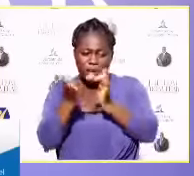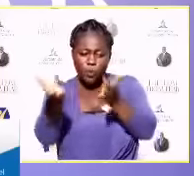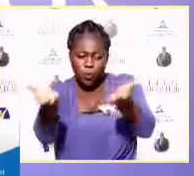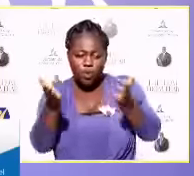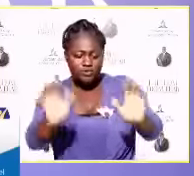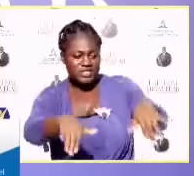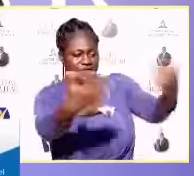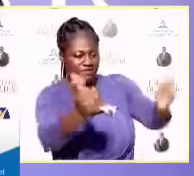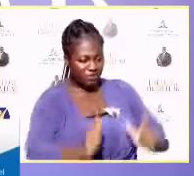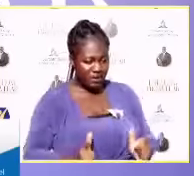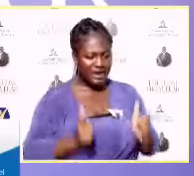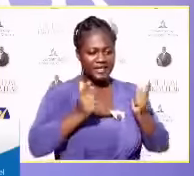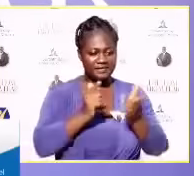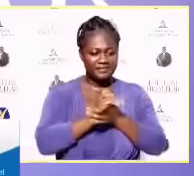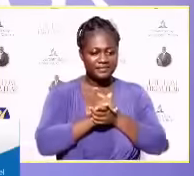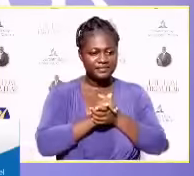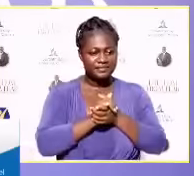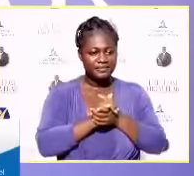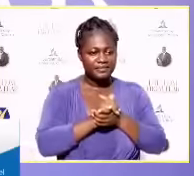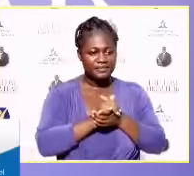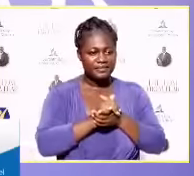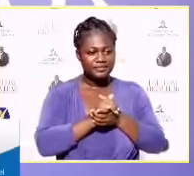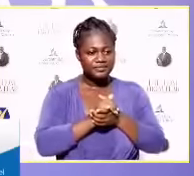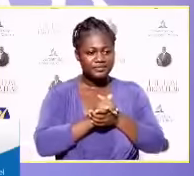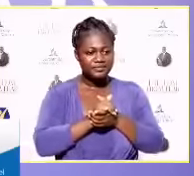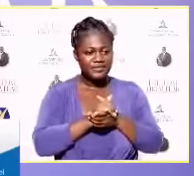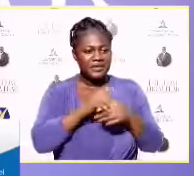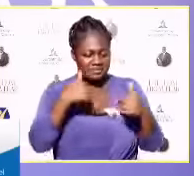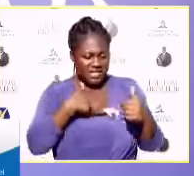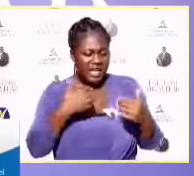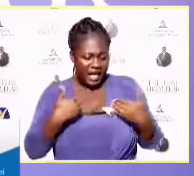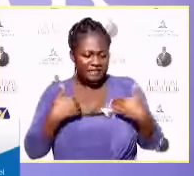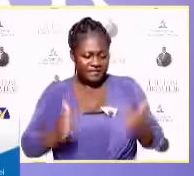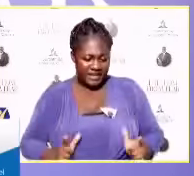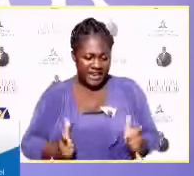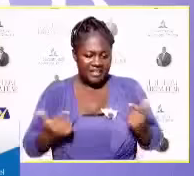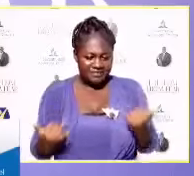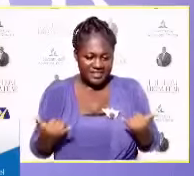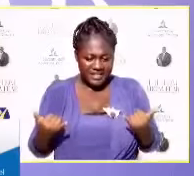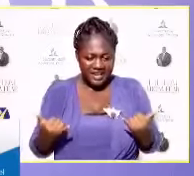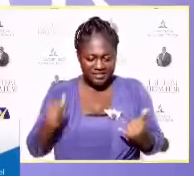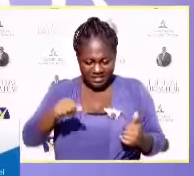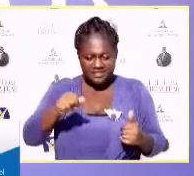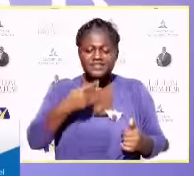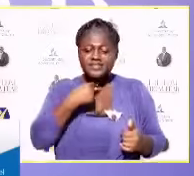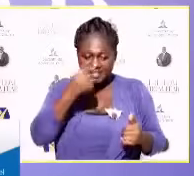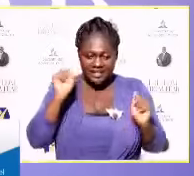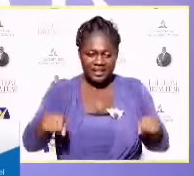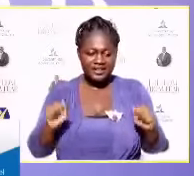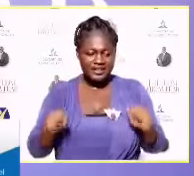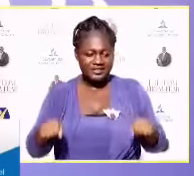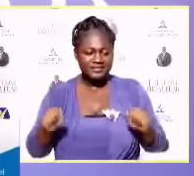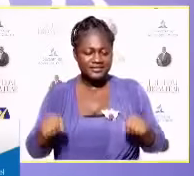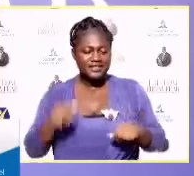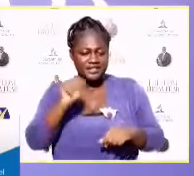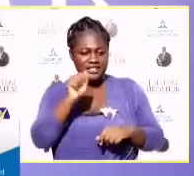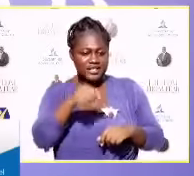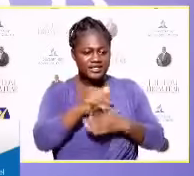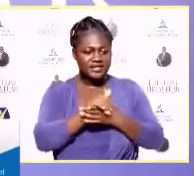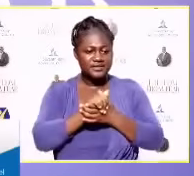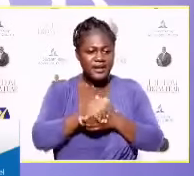life. Now you may say to me, but I'm alive now. No, without Christ you're dead.